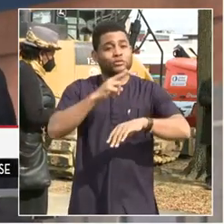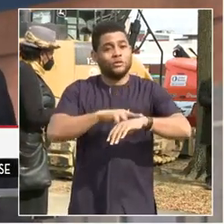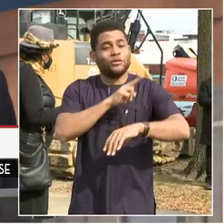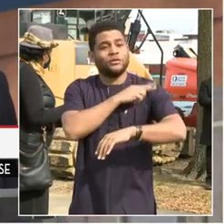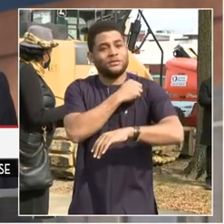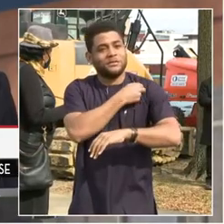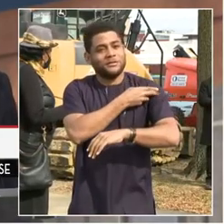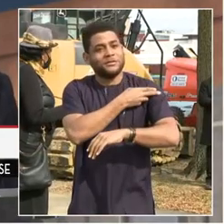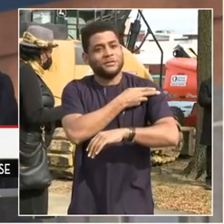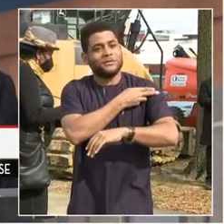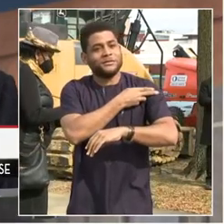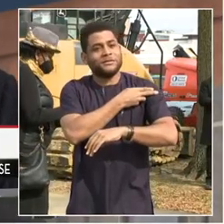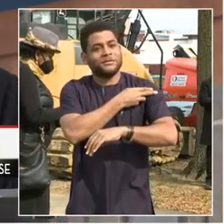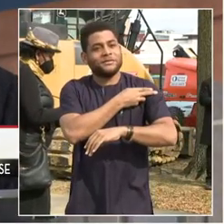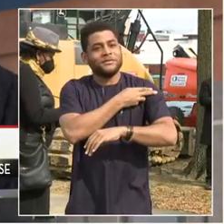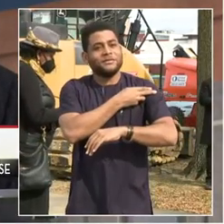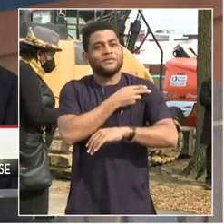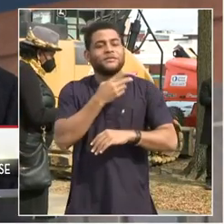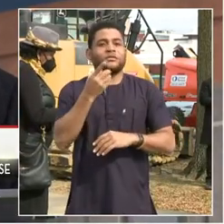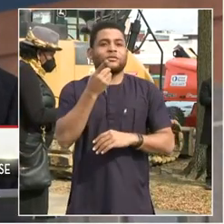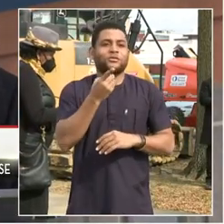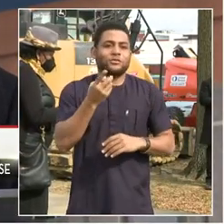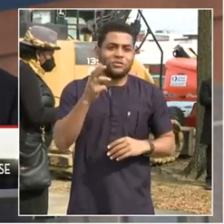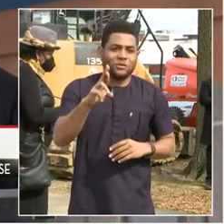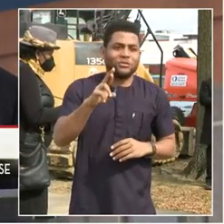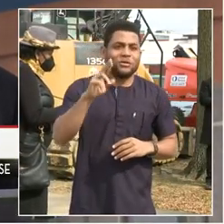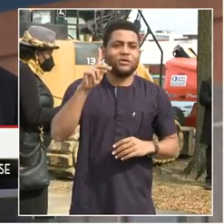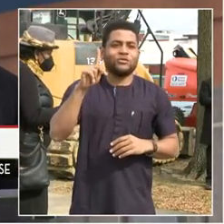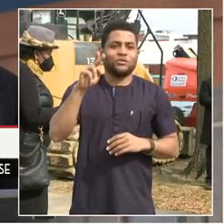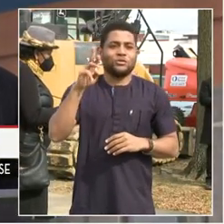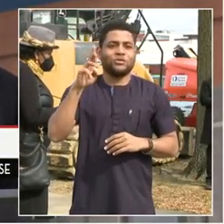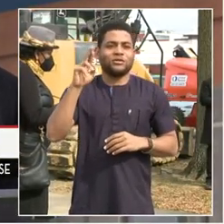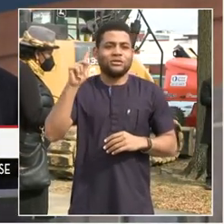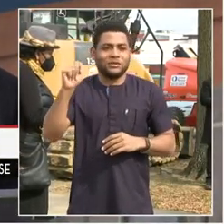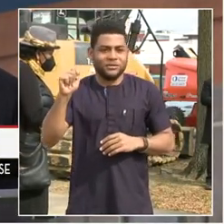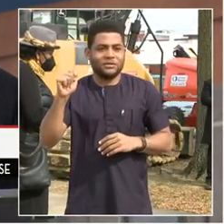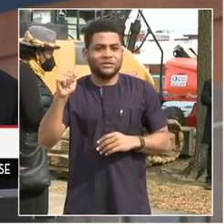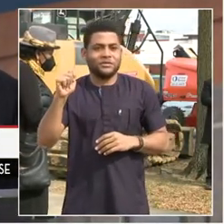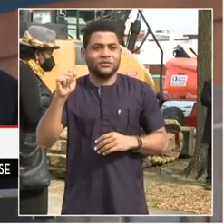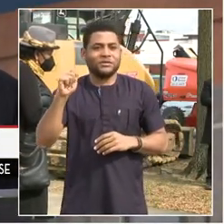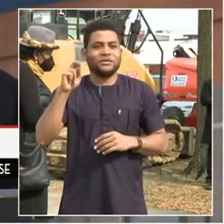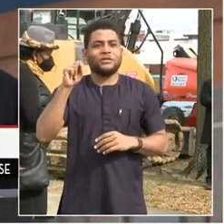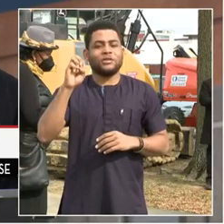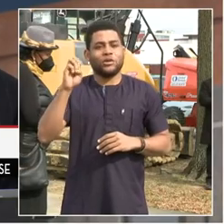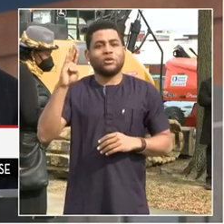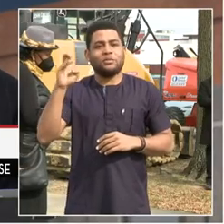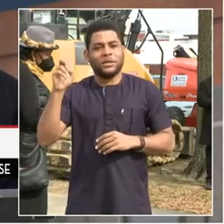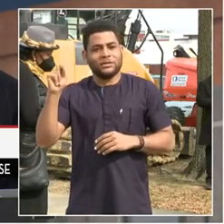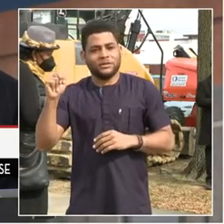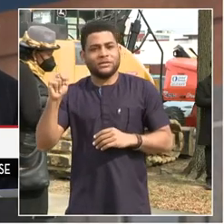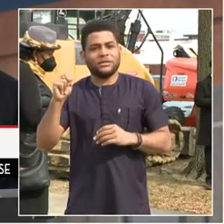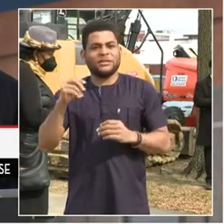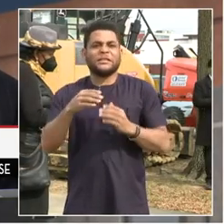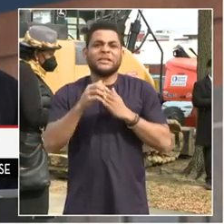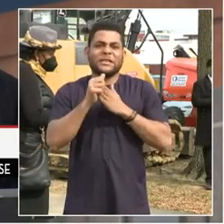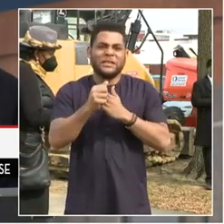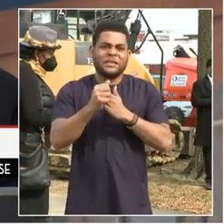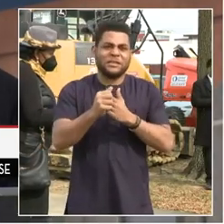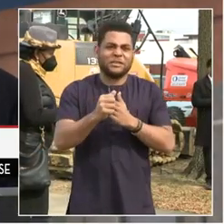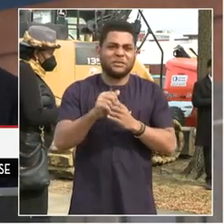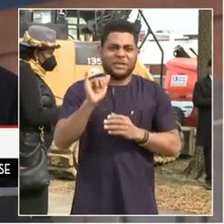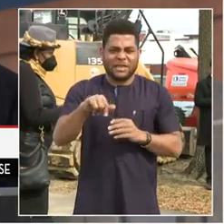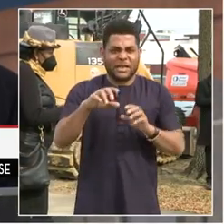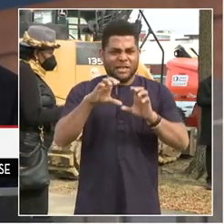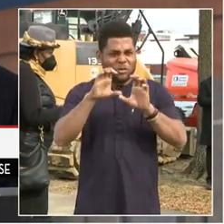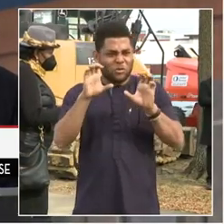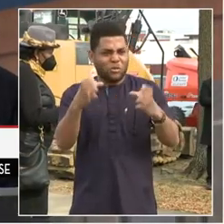by Dr. Kurt Newman. These are important institutions with which we are partnered and we will depend